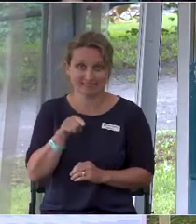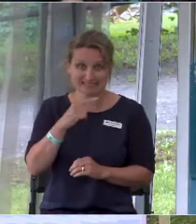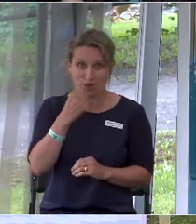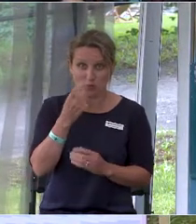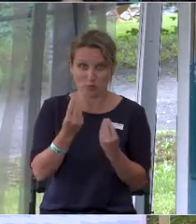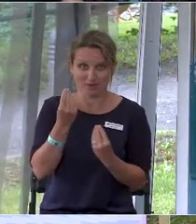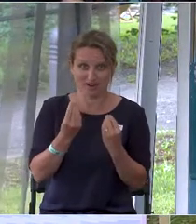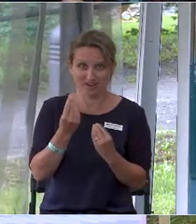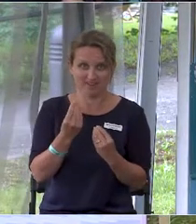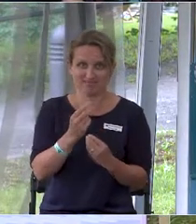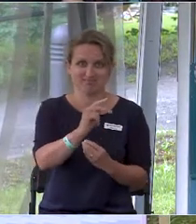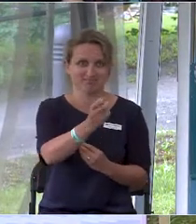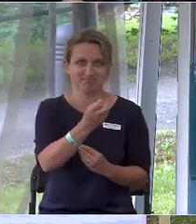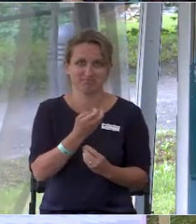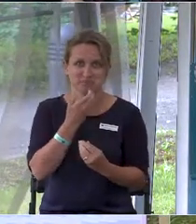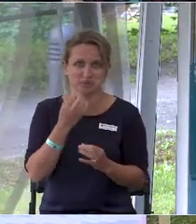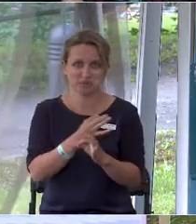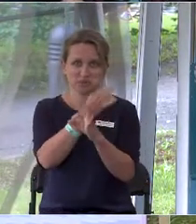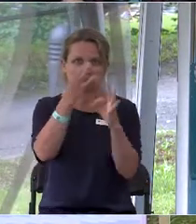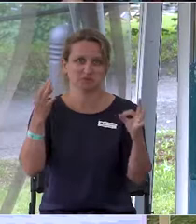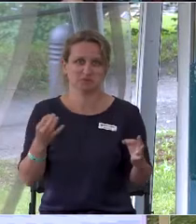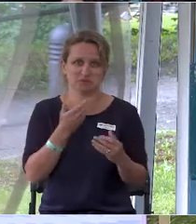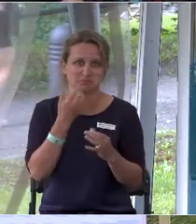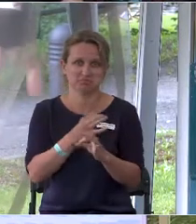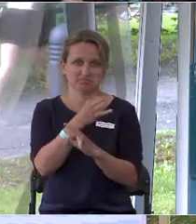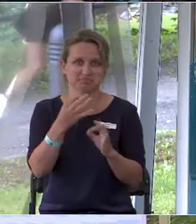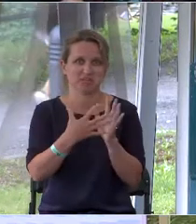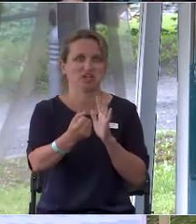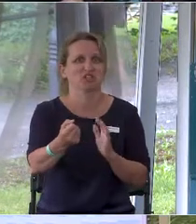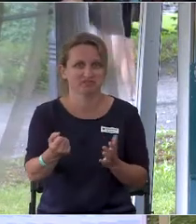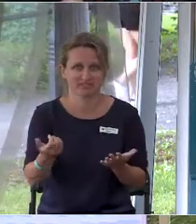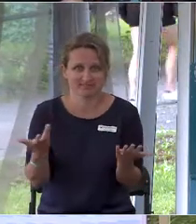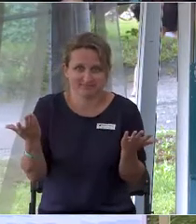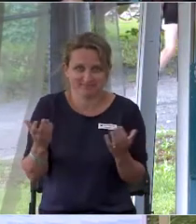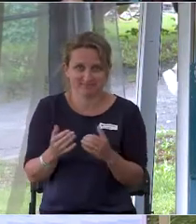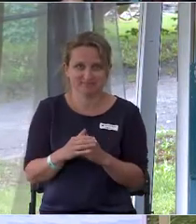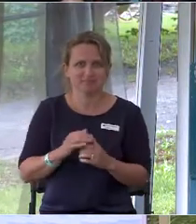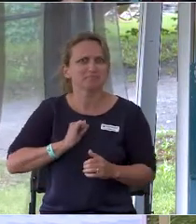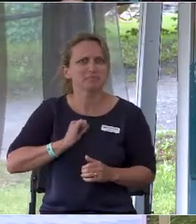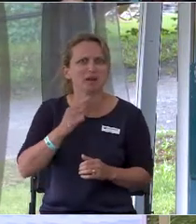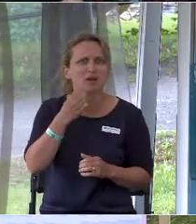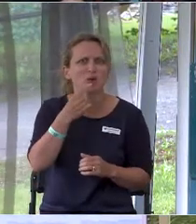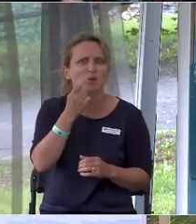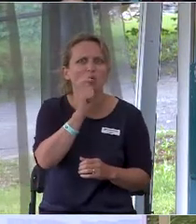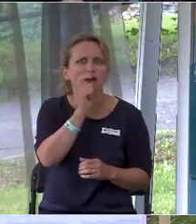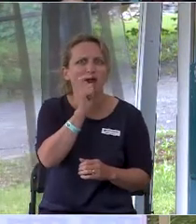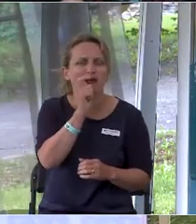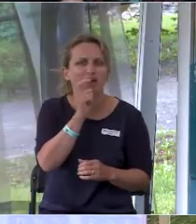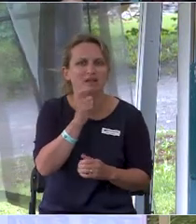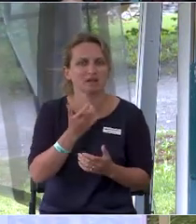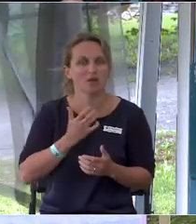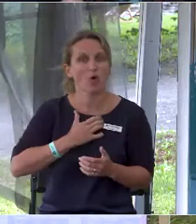that you never encountered one of them, because it was scary. I usually tell this story because it's important to understand